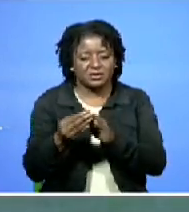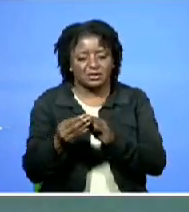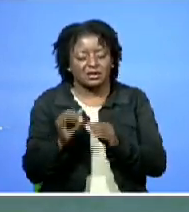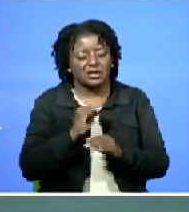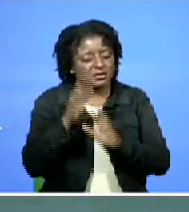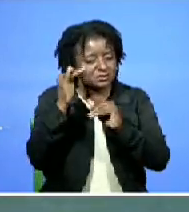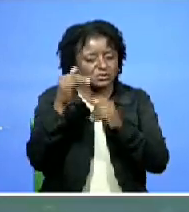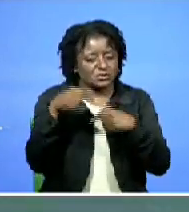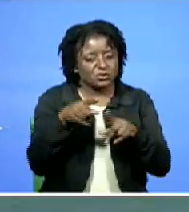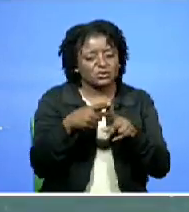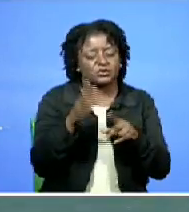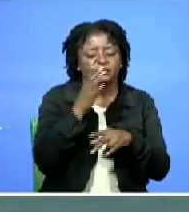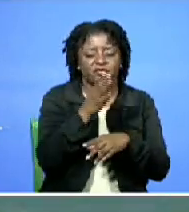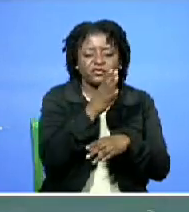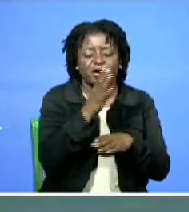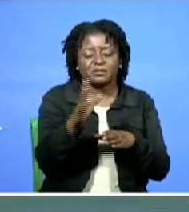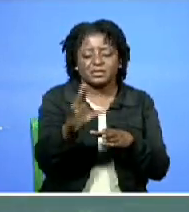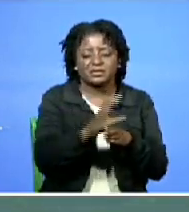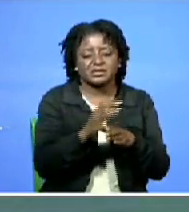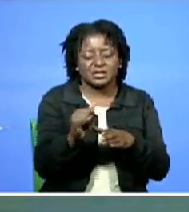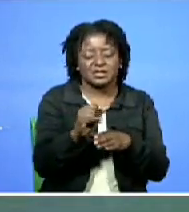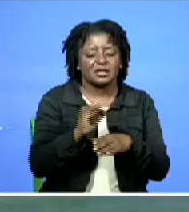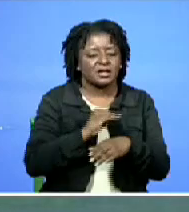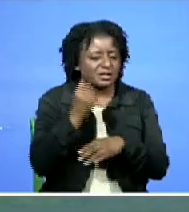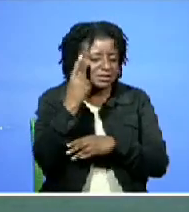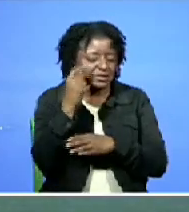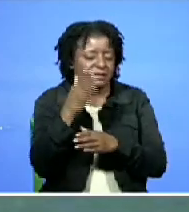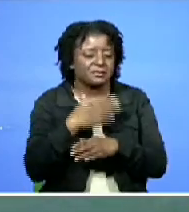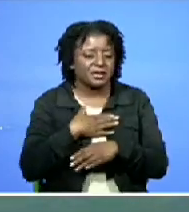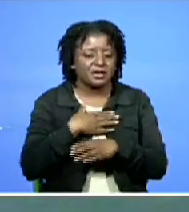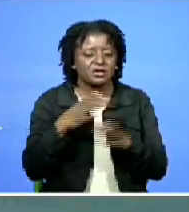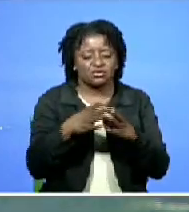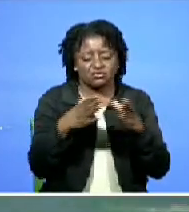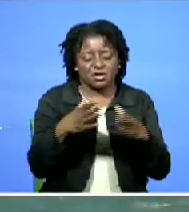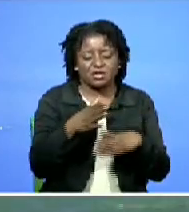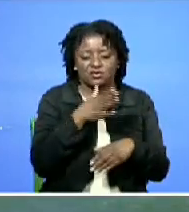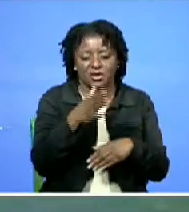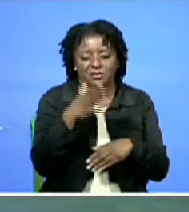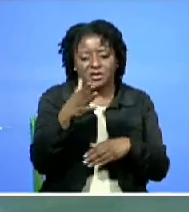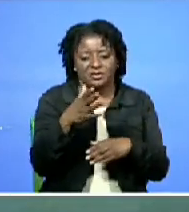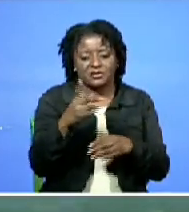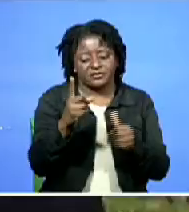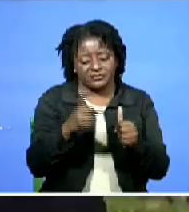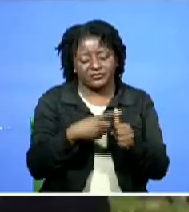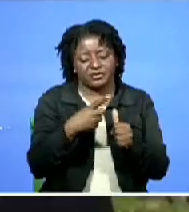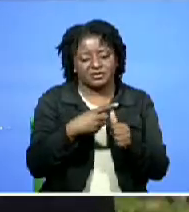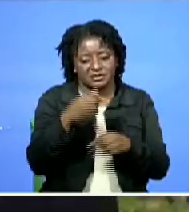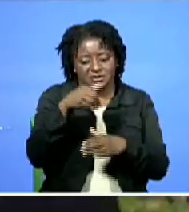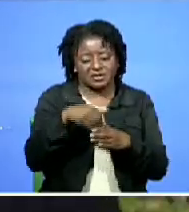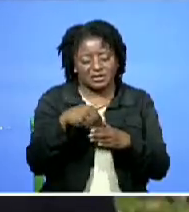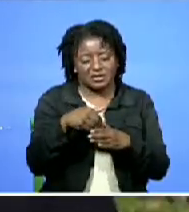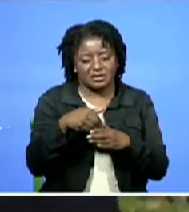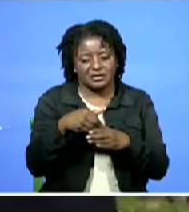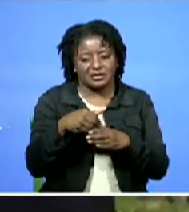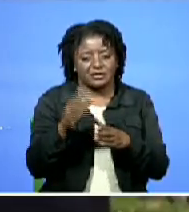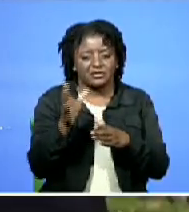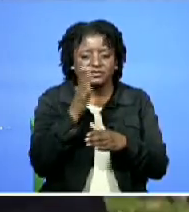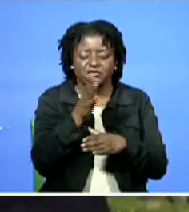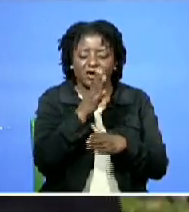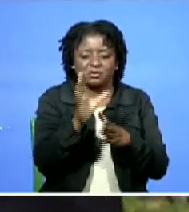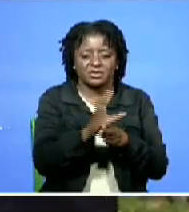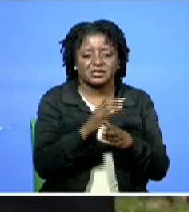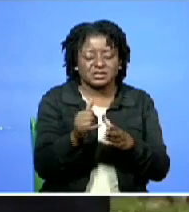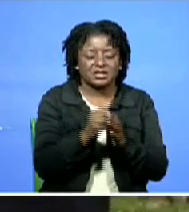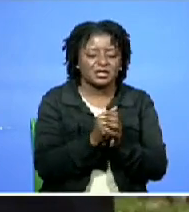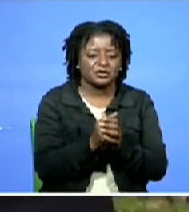Key. I understand that my great-grandmother originated in Farmers Key. And that is something that I recently learned. So that you got roots all